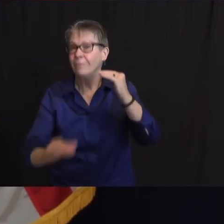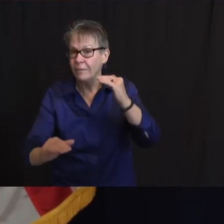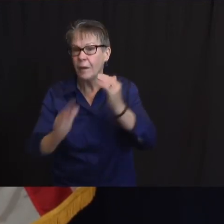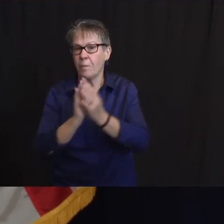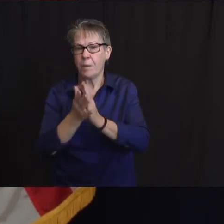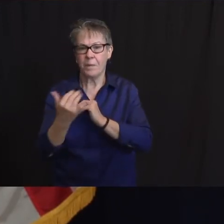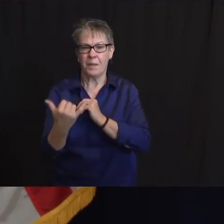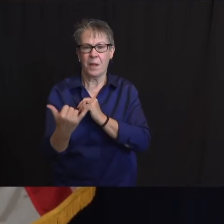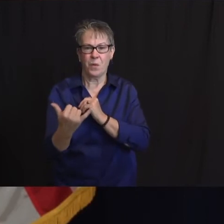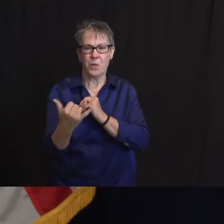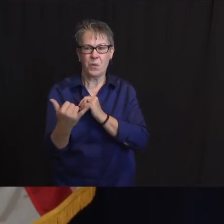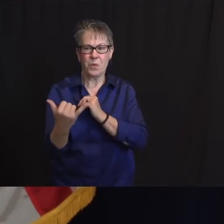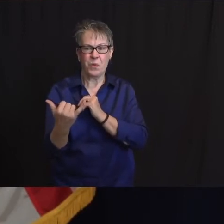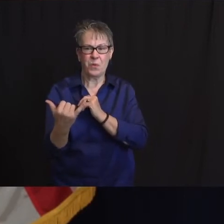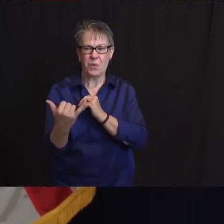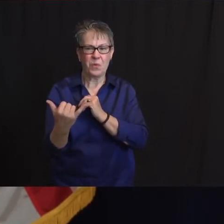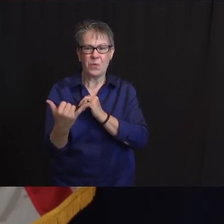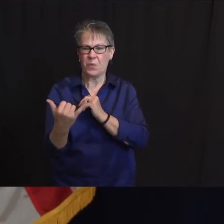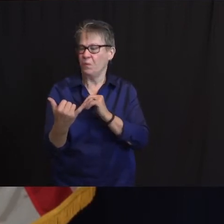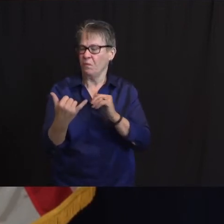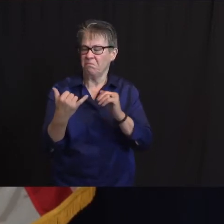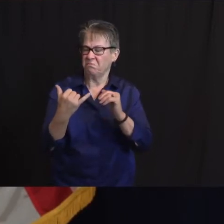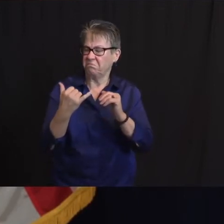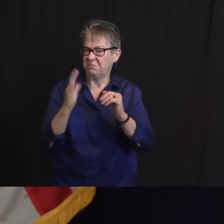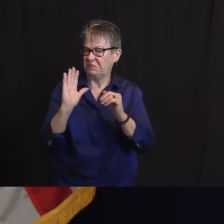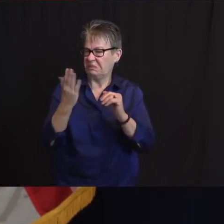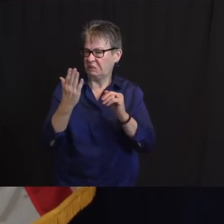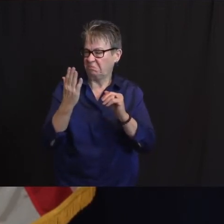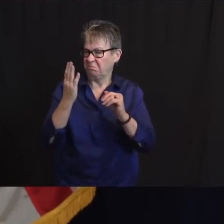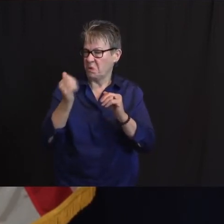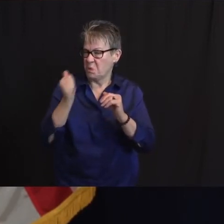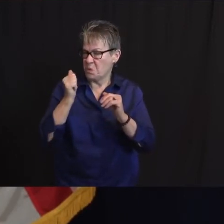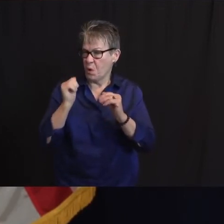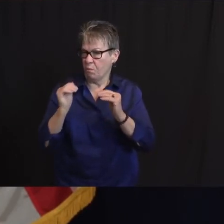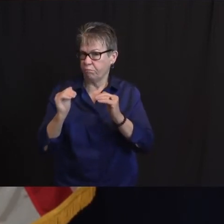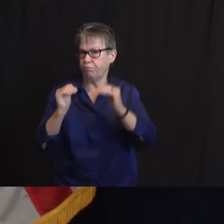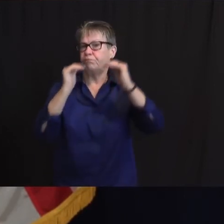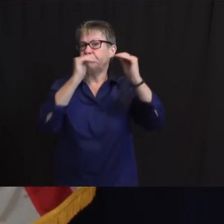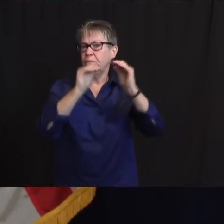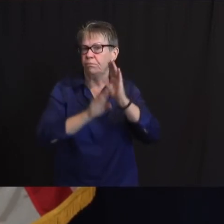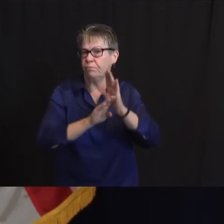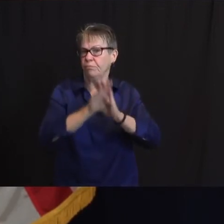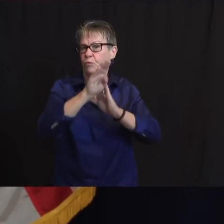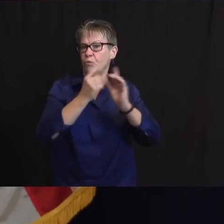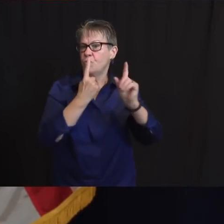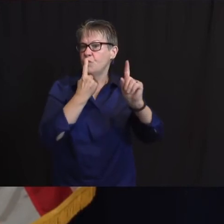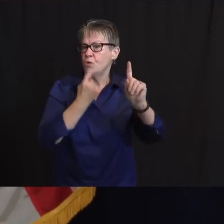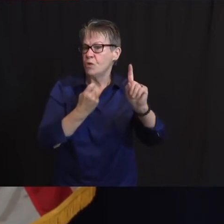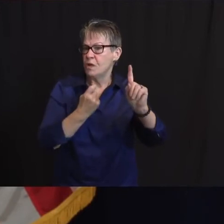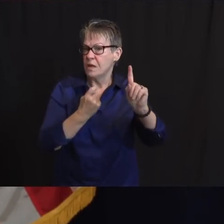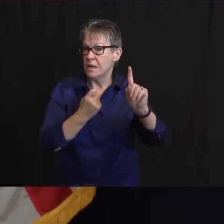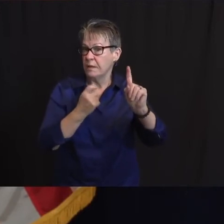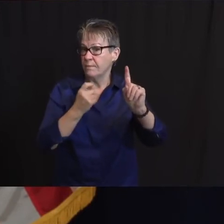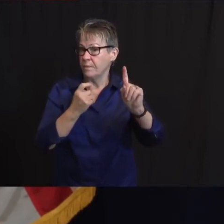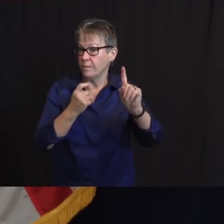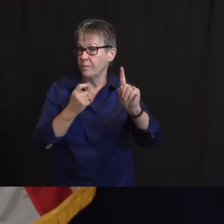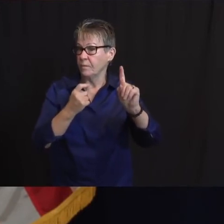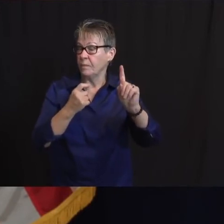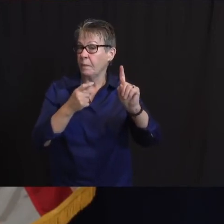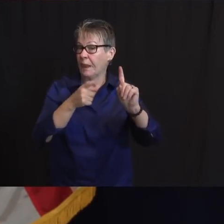it's likely that we're going to be moving up to red anytime soon. So when we talk about red or very high level activities happening,